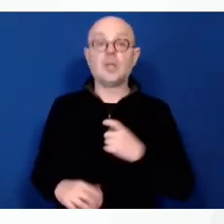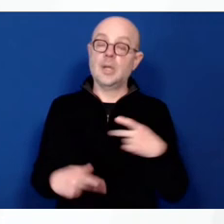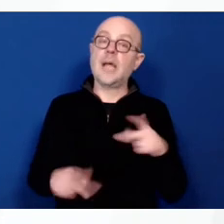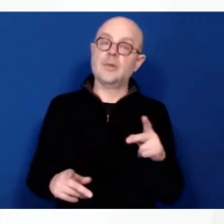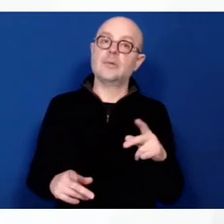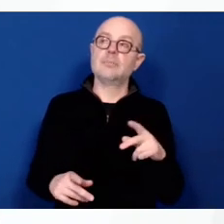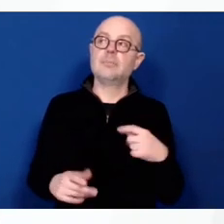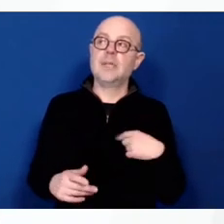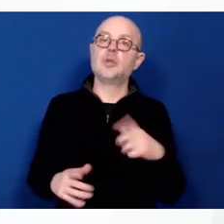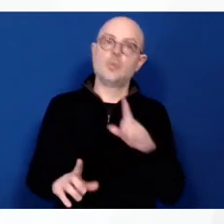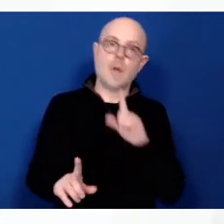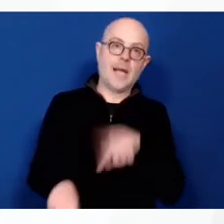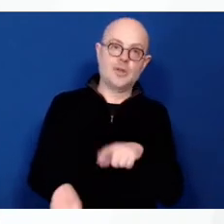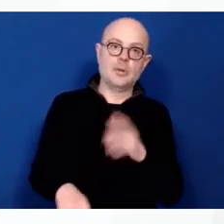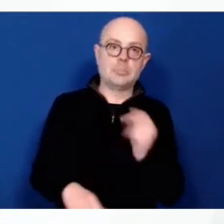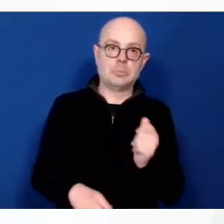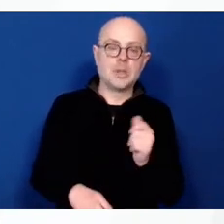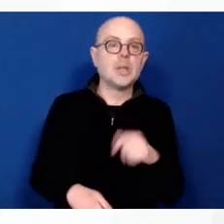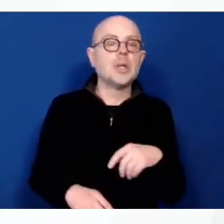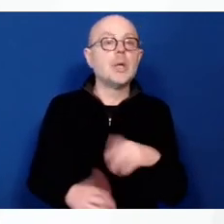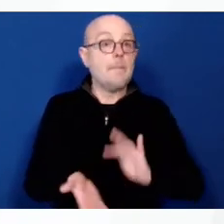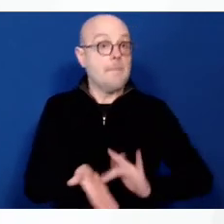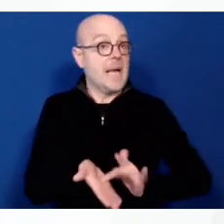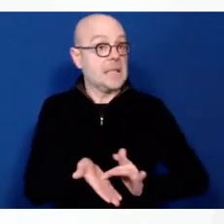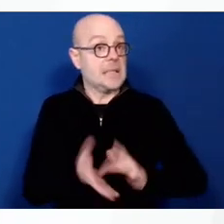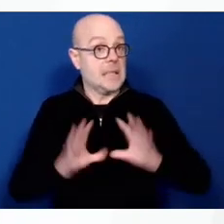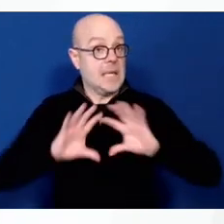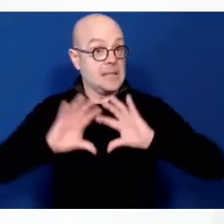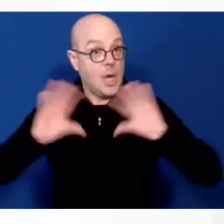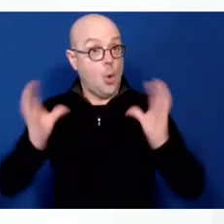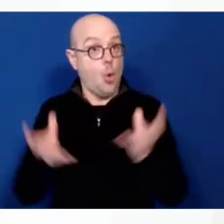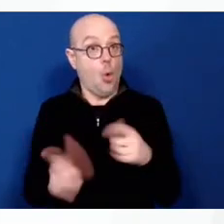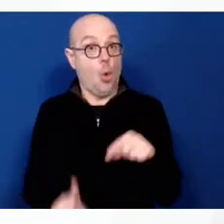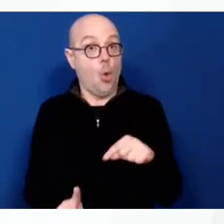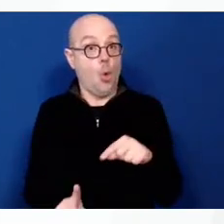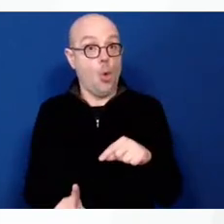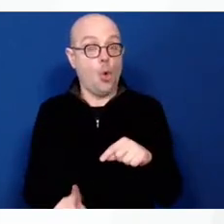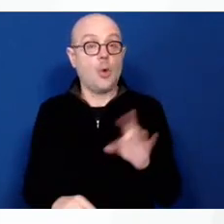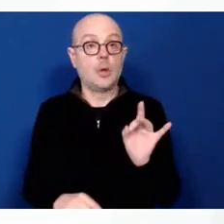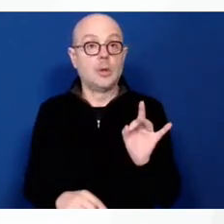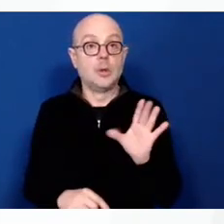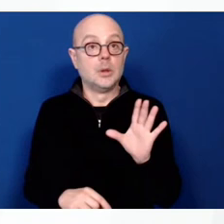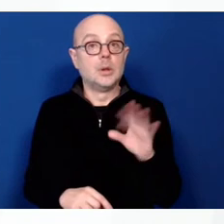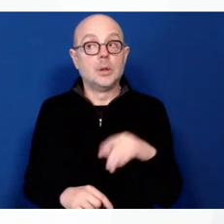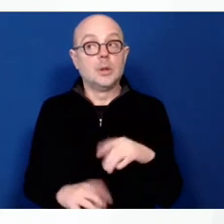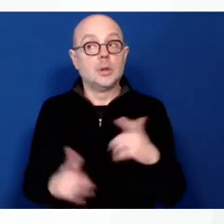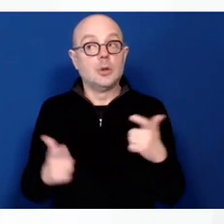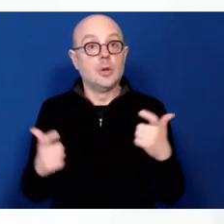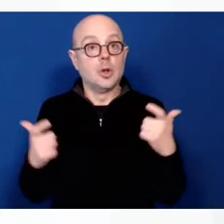that medicine as a whole, especially with the very large